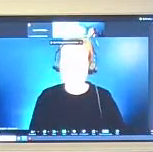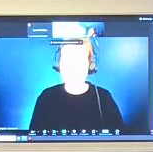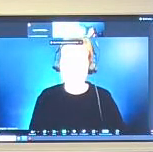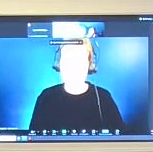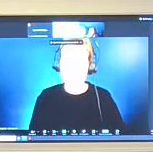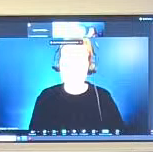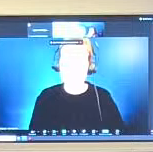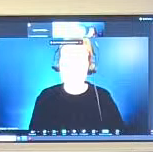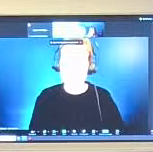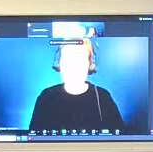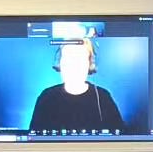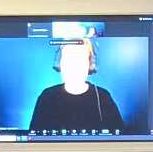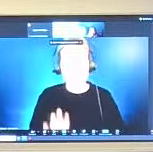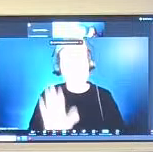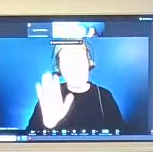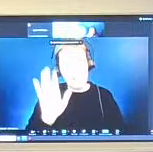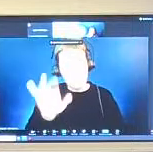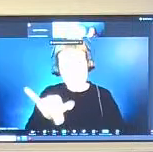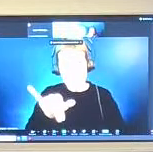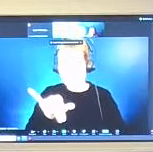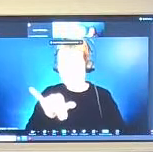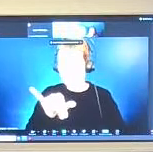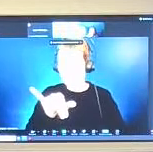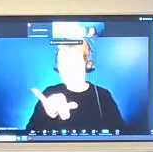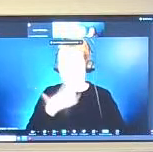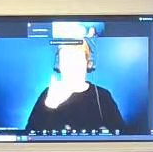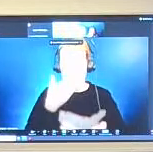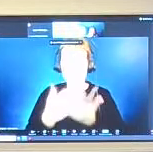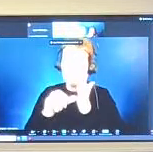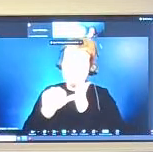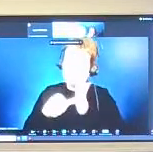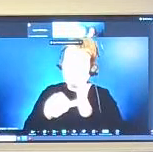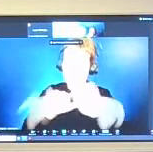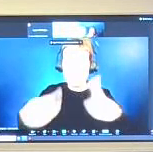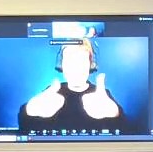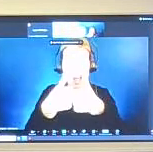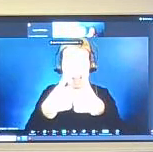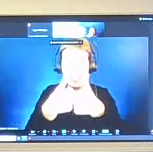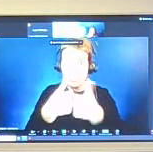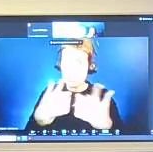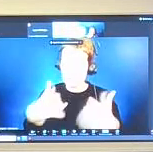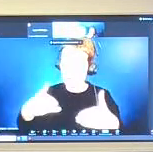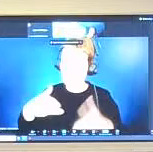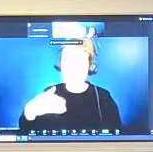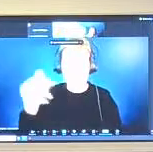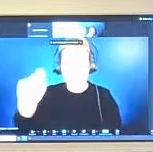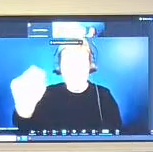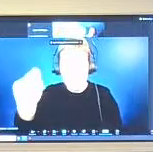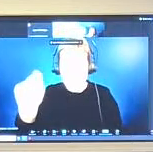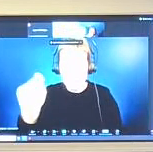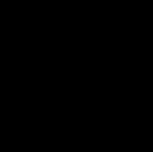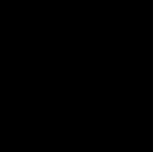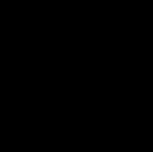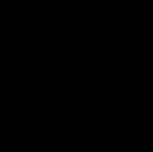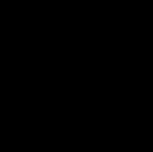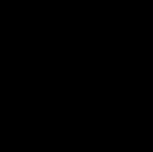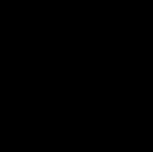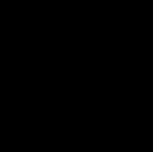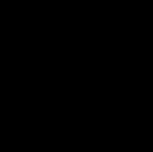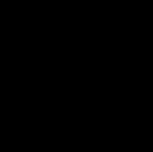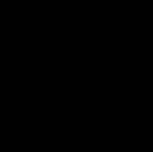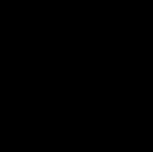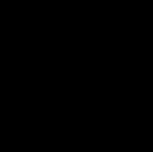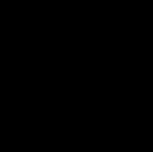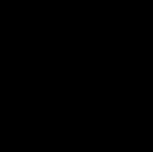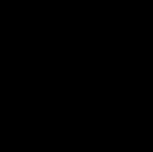Yeah, it's challenging to get in and out of a bathroom stall if it's not spring loaded. We could have them